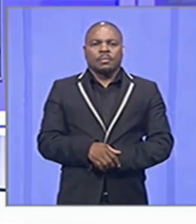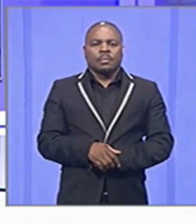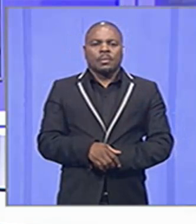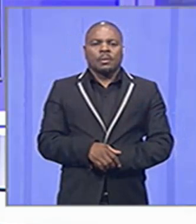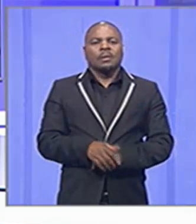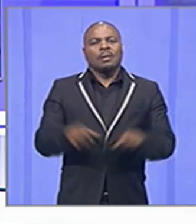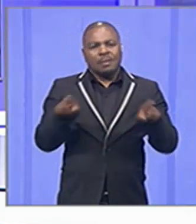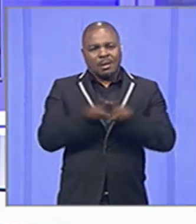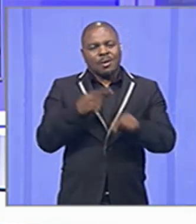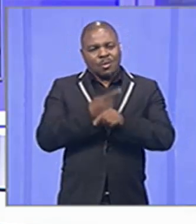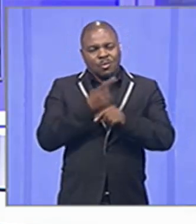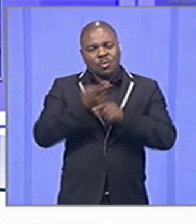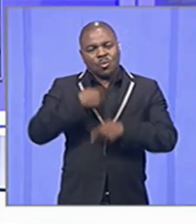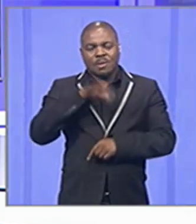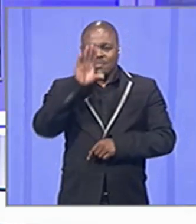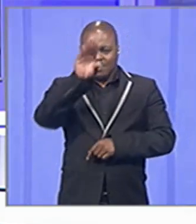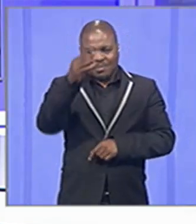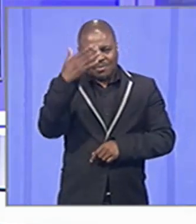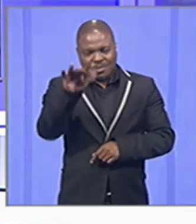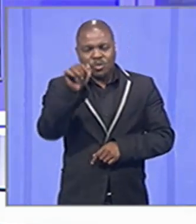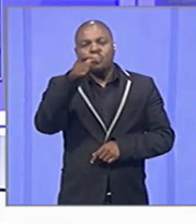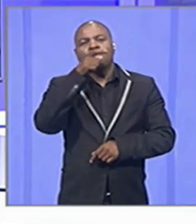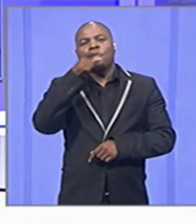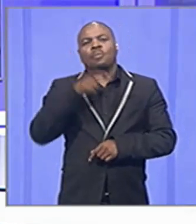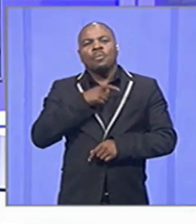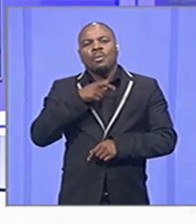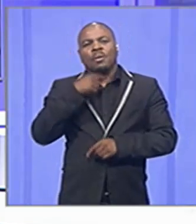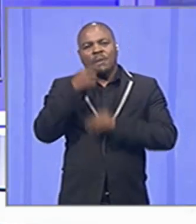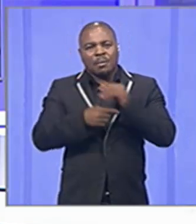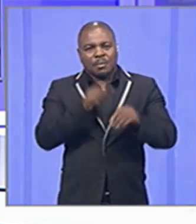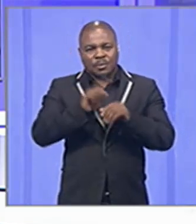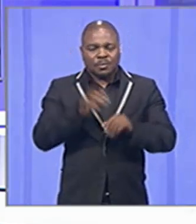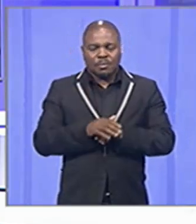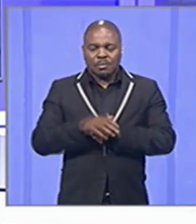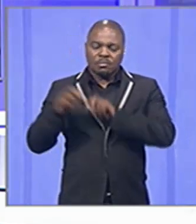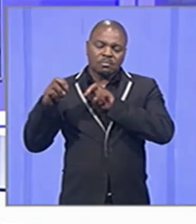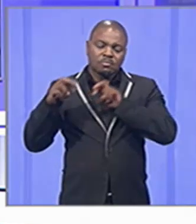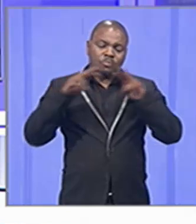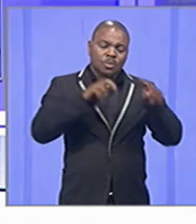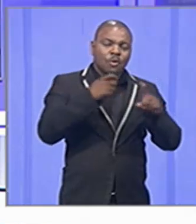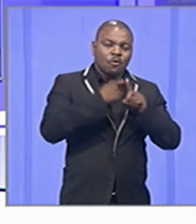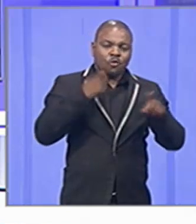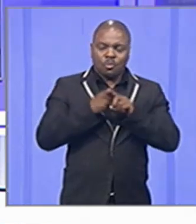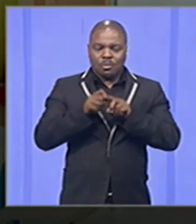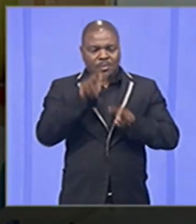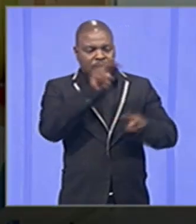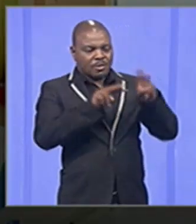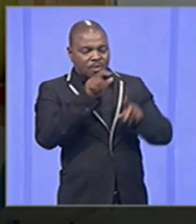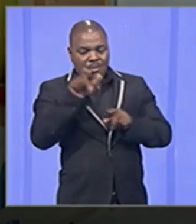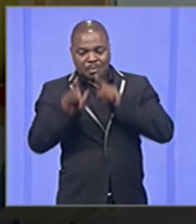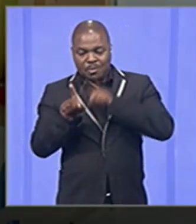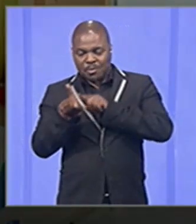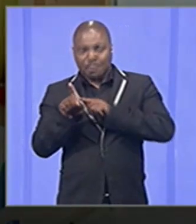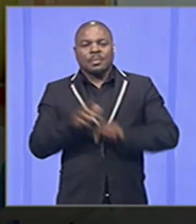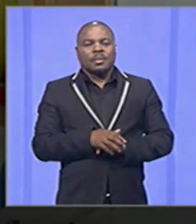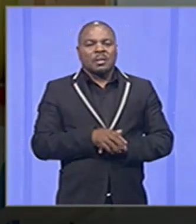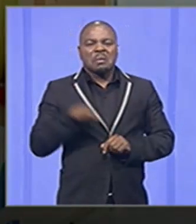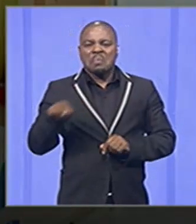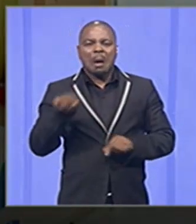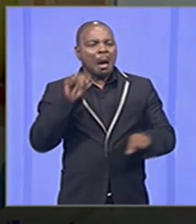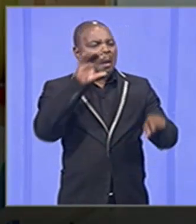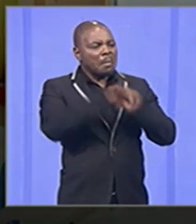Pela ka mehla re kgopetše sa mafahleng a lena go dipoelo tša dinyakišišo tša monamodi wa merero ya maphelo tšeo di